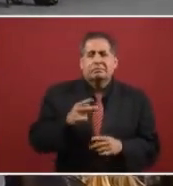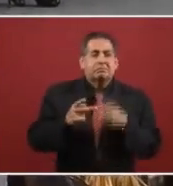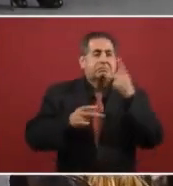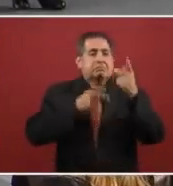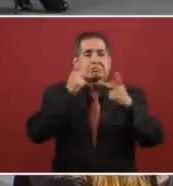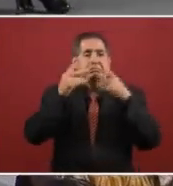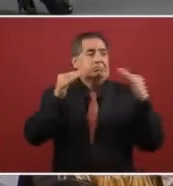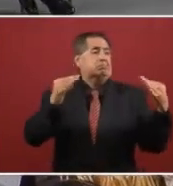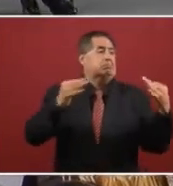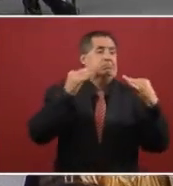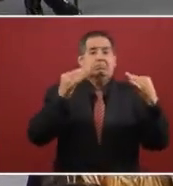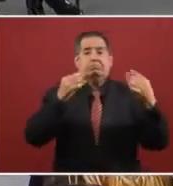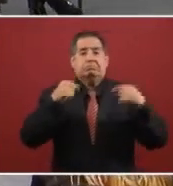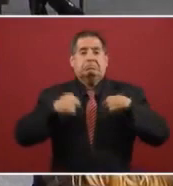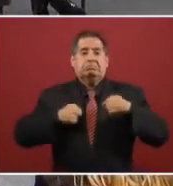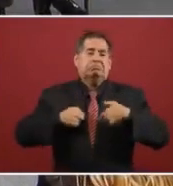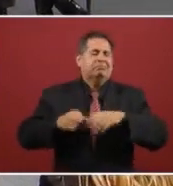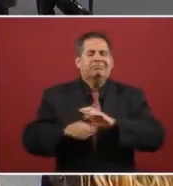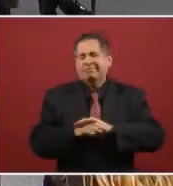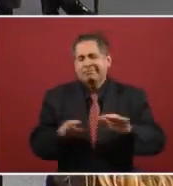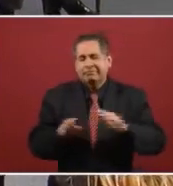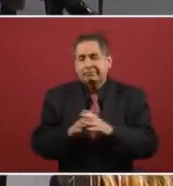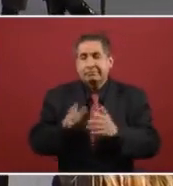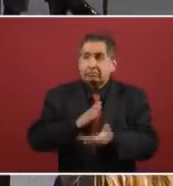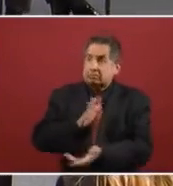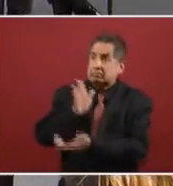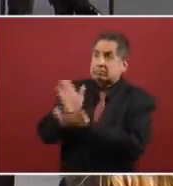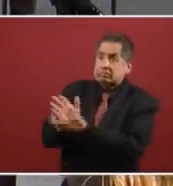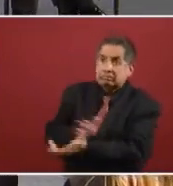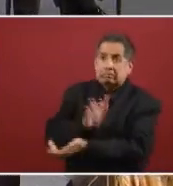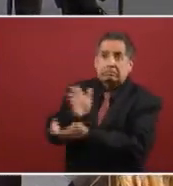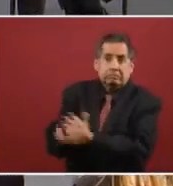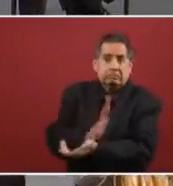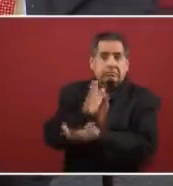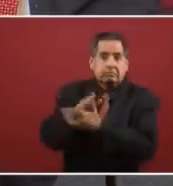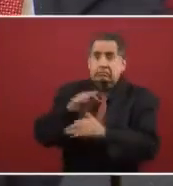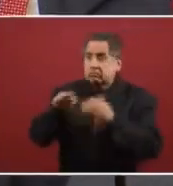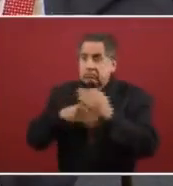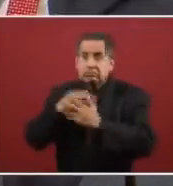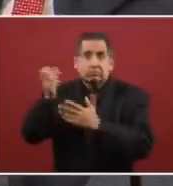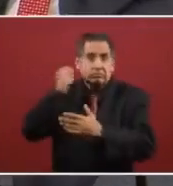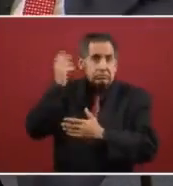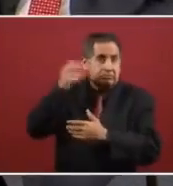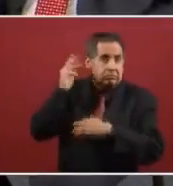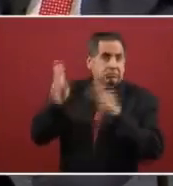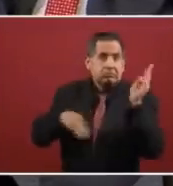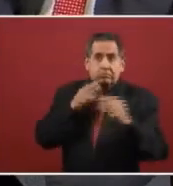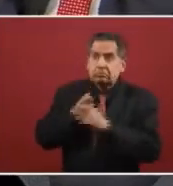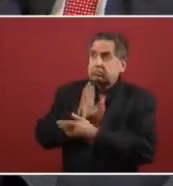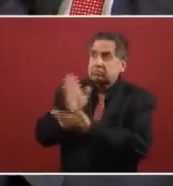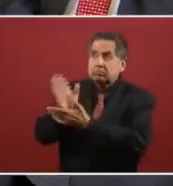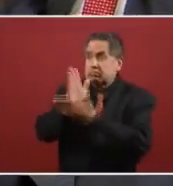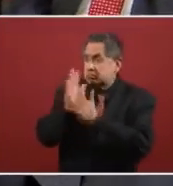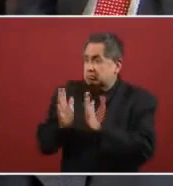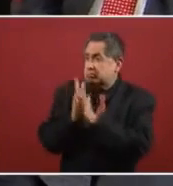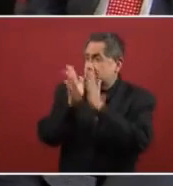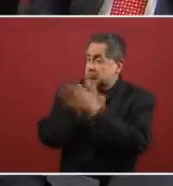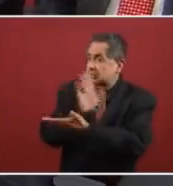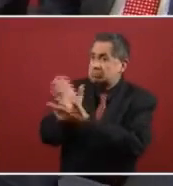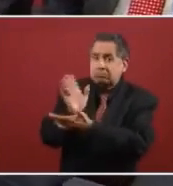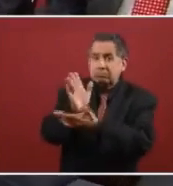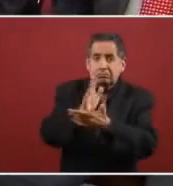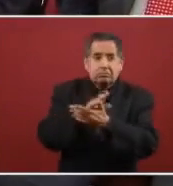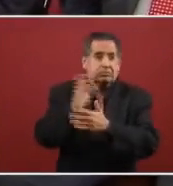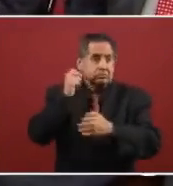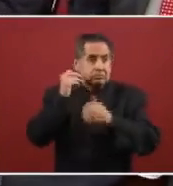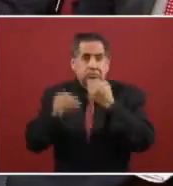areas without having to do the treaty with antagonism and without having to meet at every meeting or